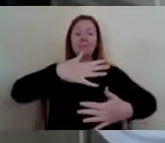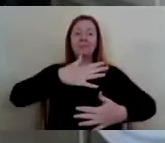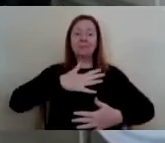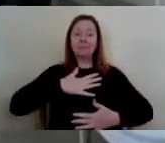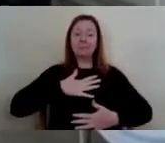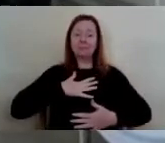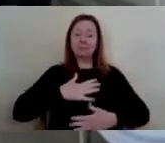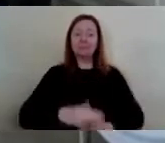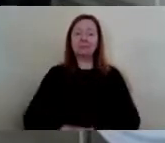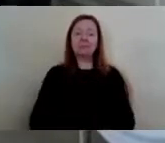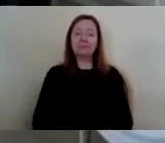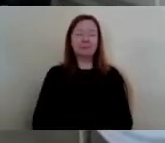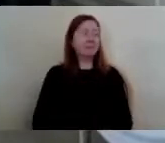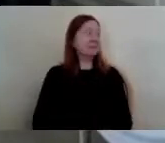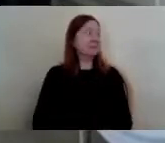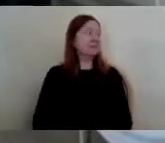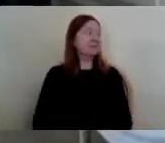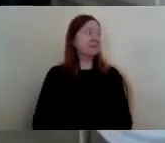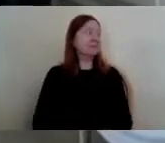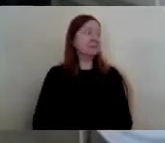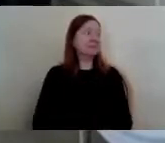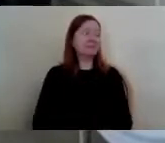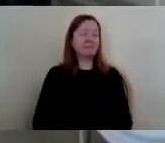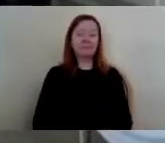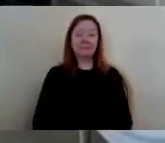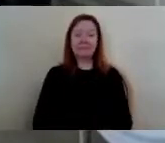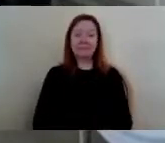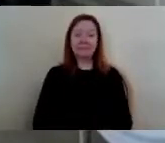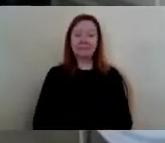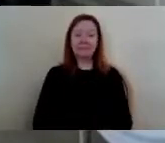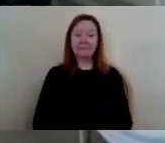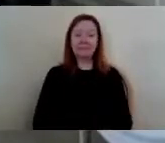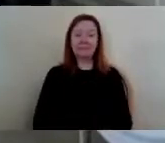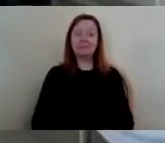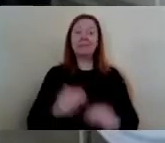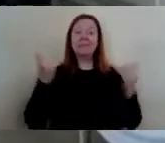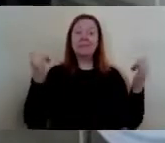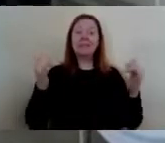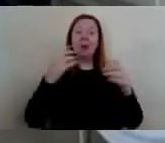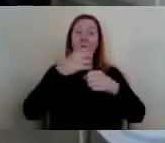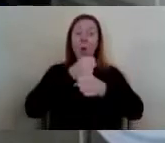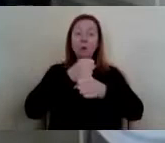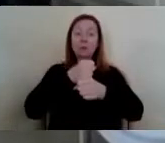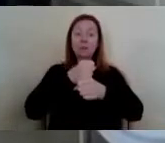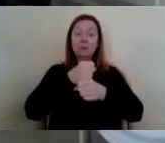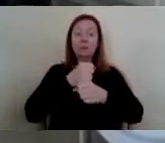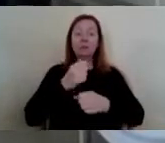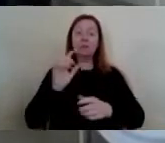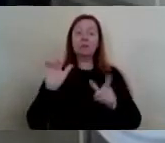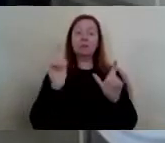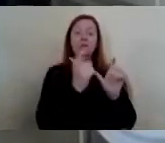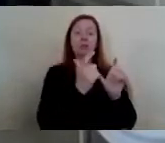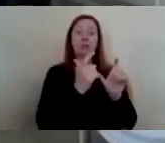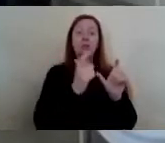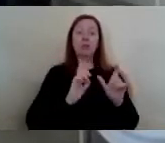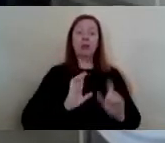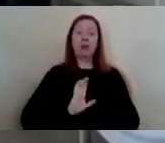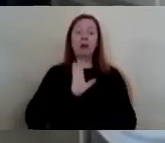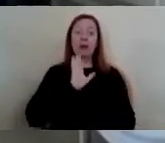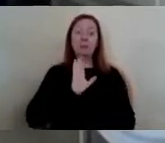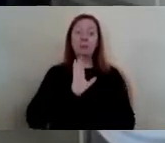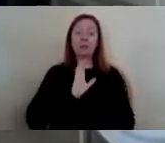to the center and turn. Back to the center. This time we're going to hold, everybody. Here we go. Here's turn. Lift that chest